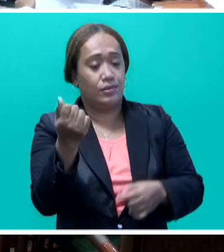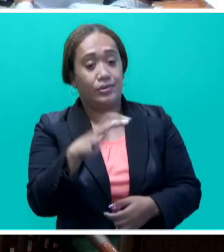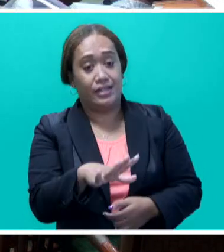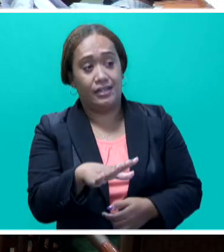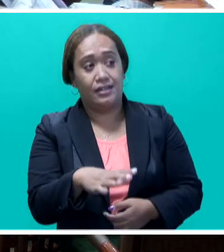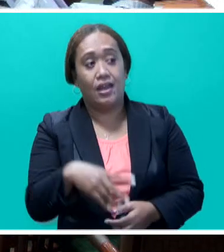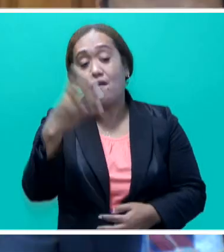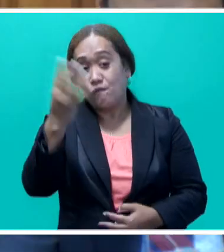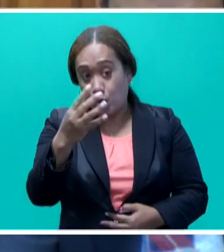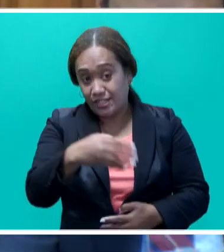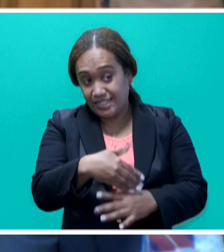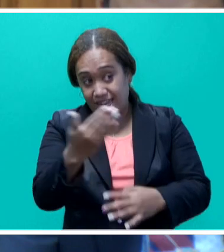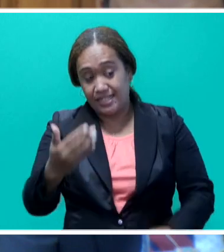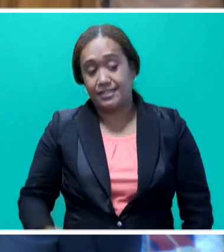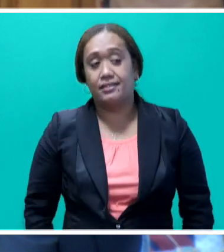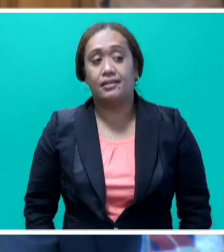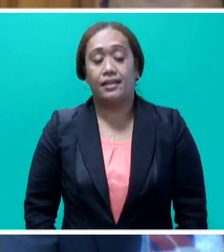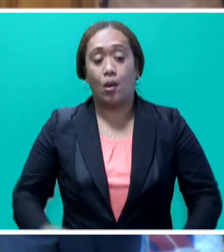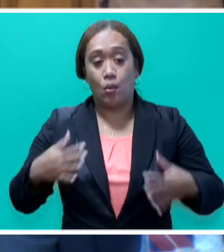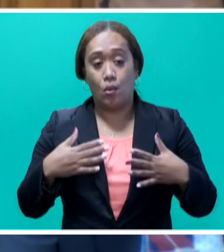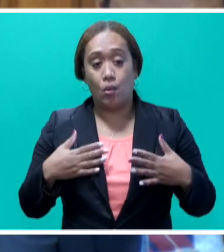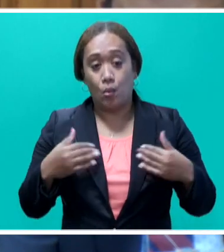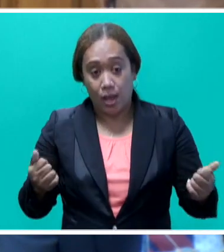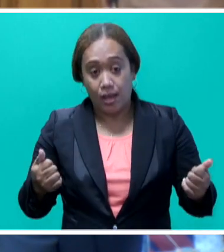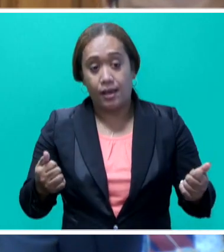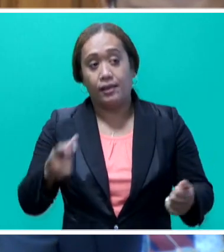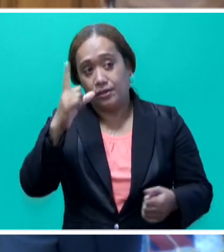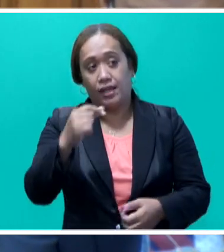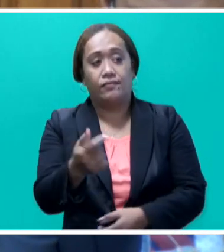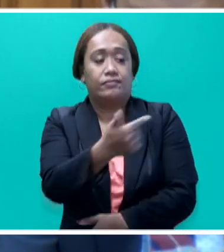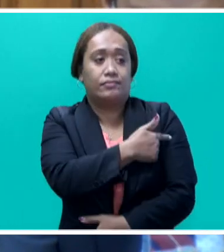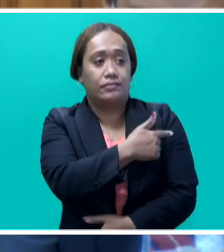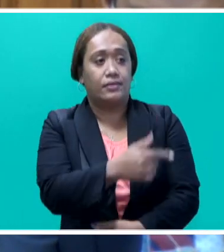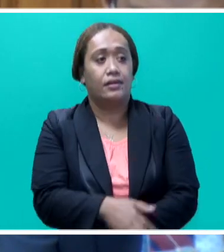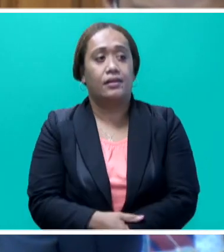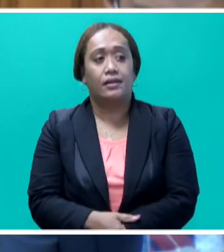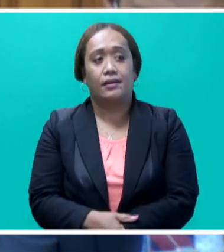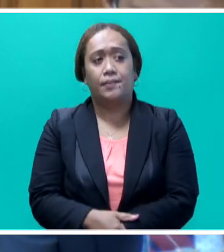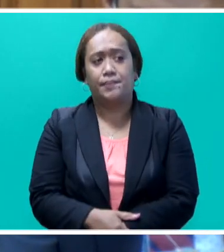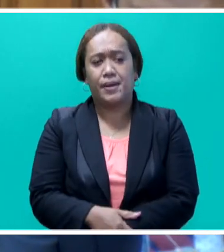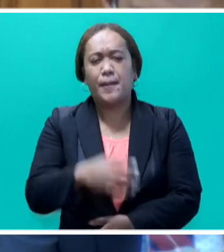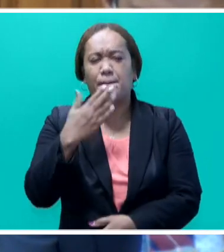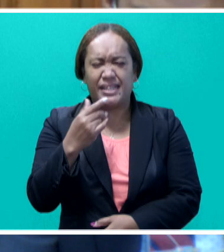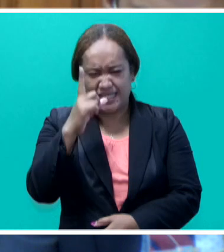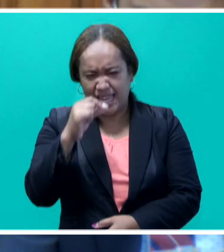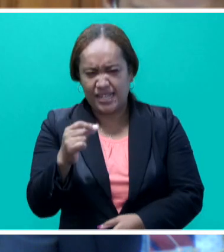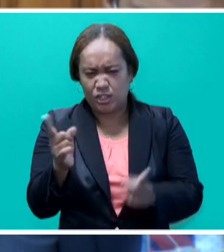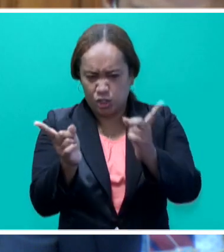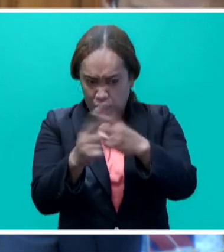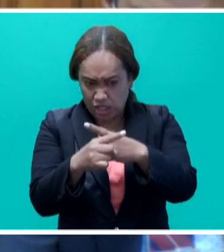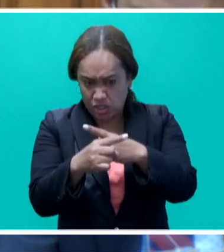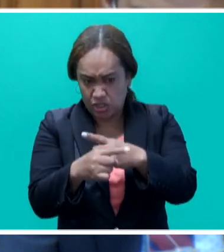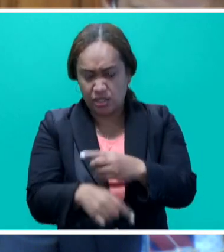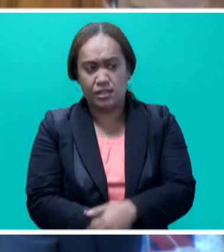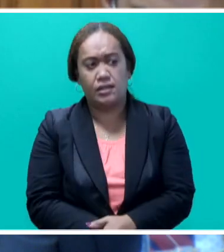after 14 days, they must be vaccinated. But I want to use this opportunity to correct the statement that was made, to correct the statements